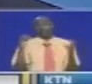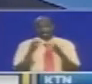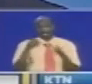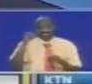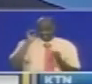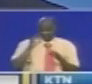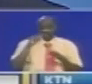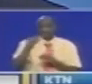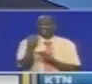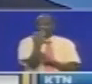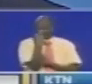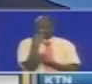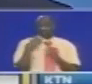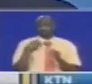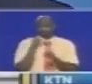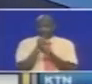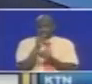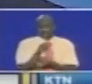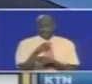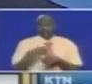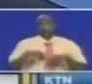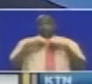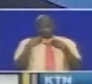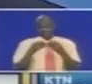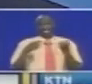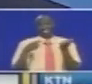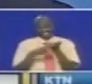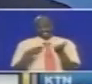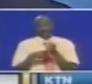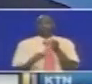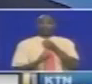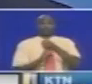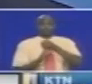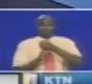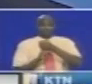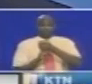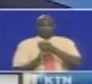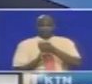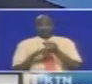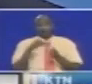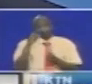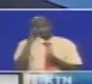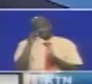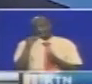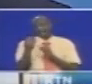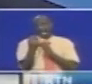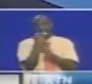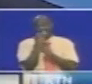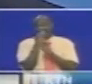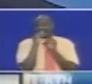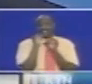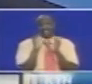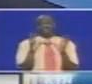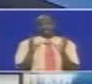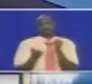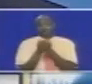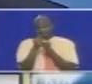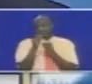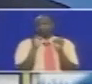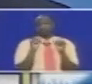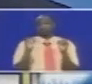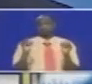conduct elections or to provide technical support. Unfortunately, ODM never asked us to help